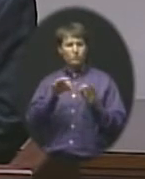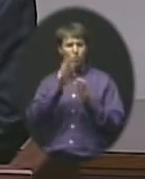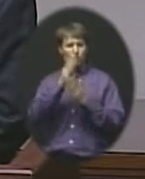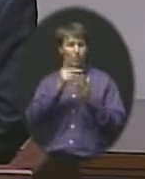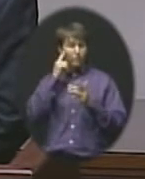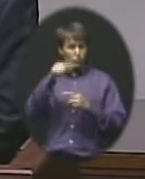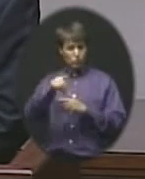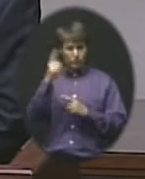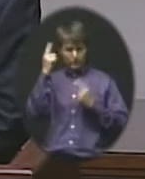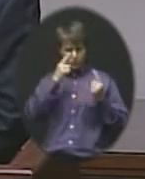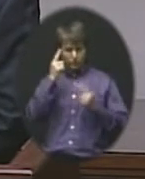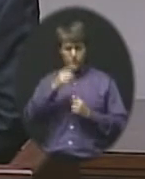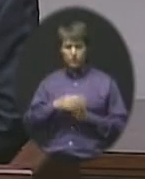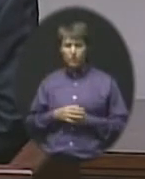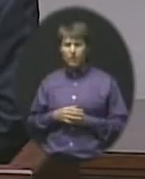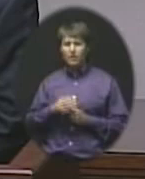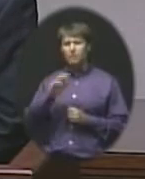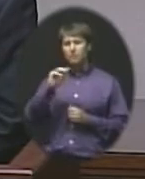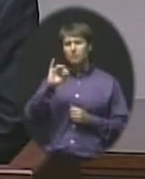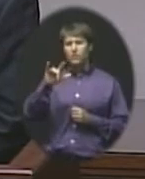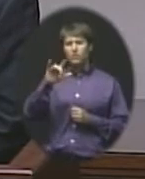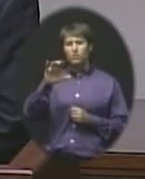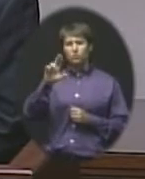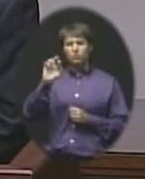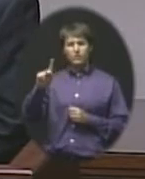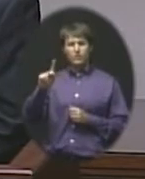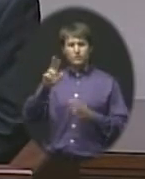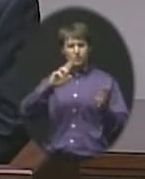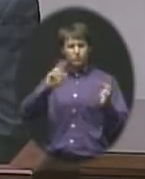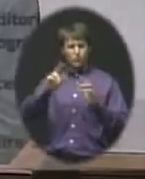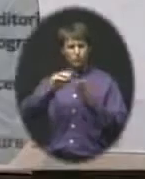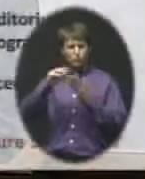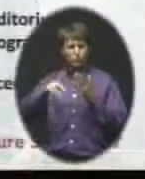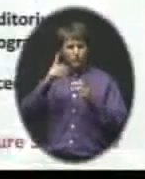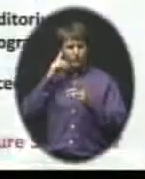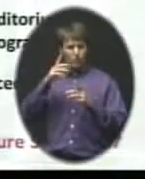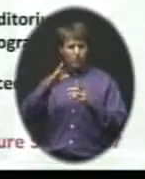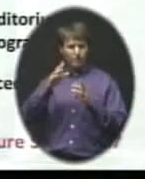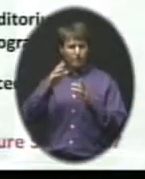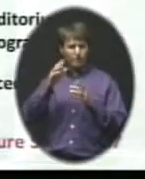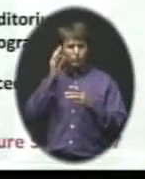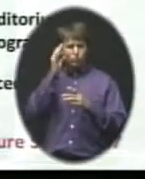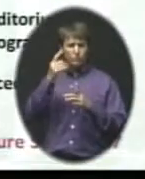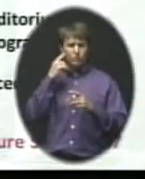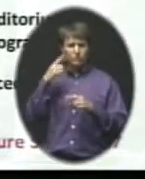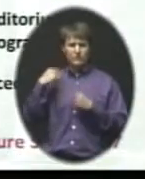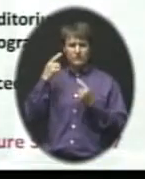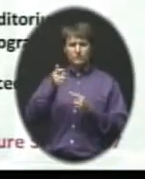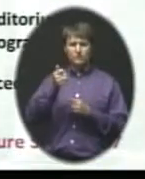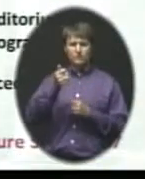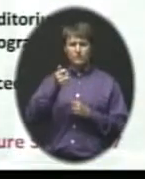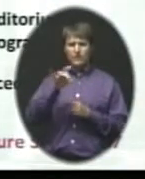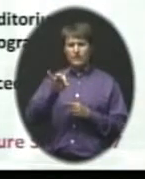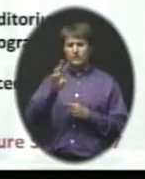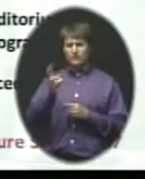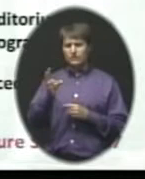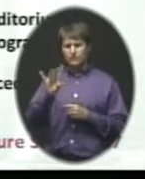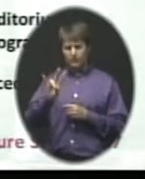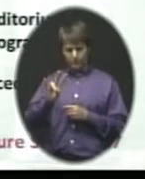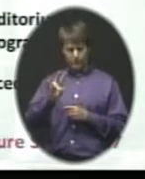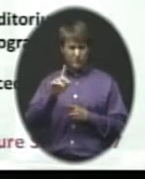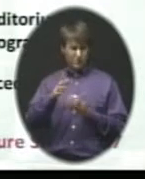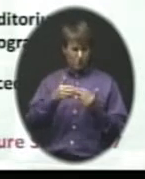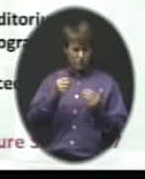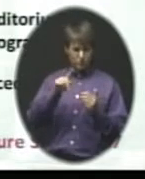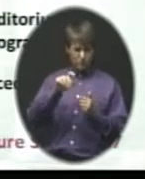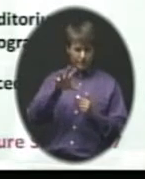consideration. Mill Creek has been preparing students for their future since 1867. That's almost 150 years. It began